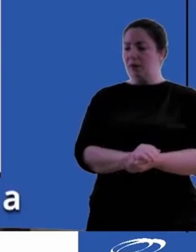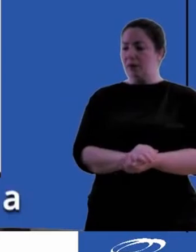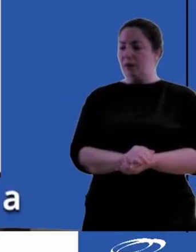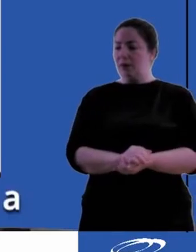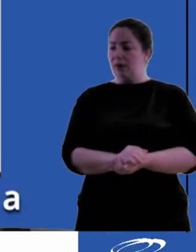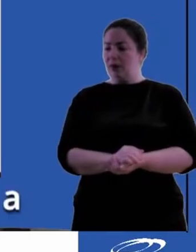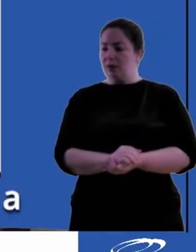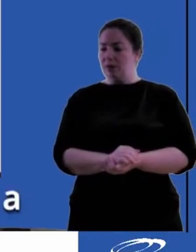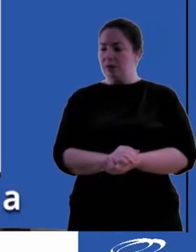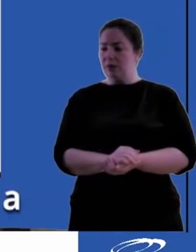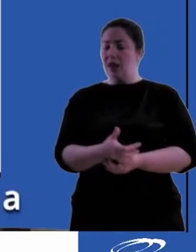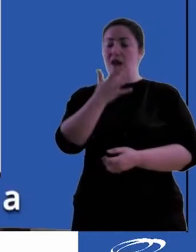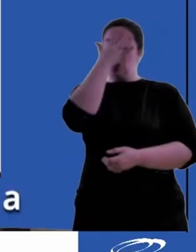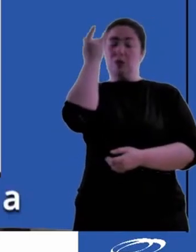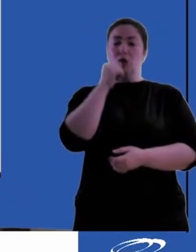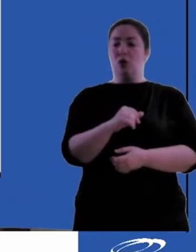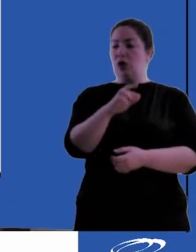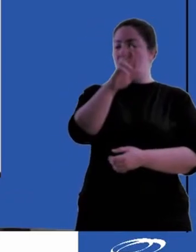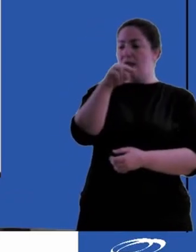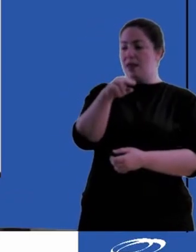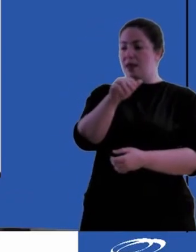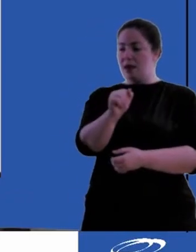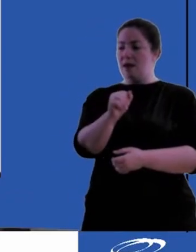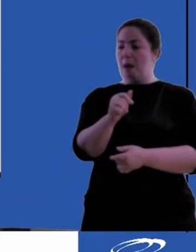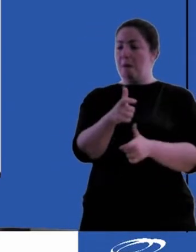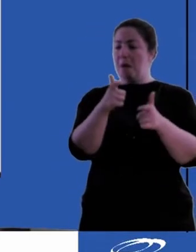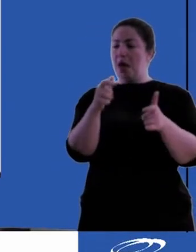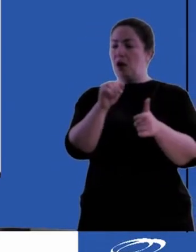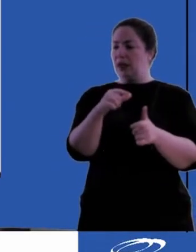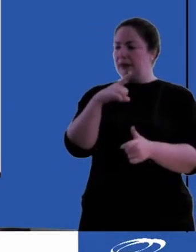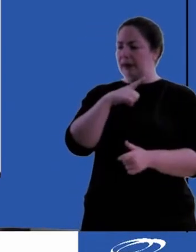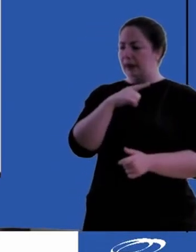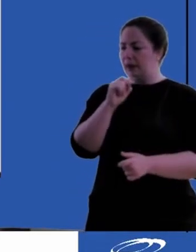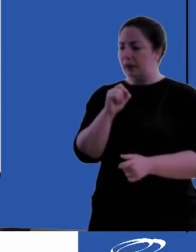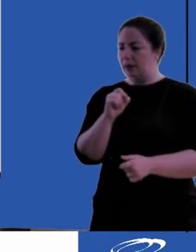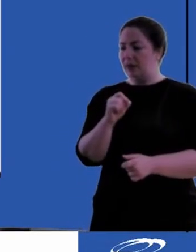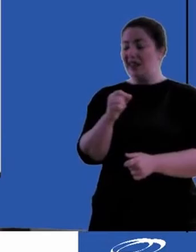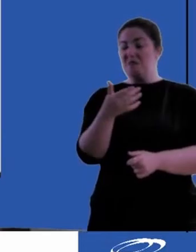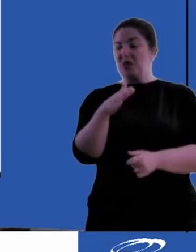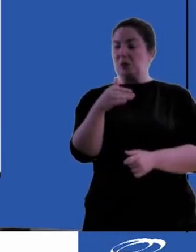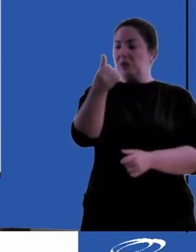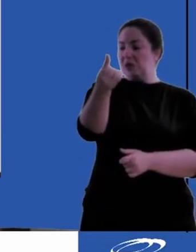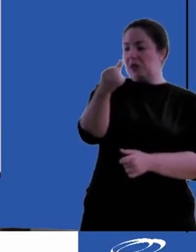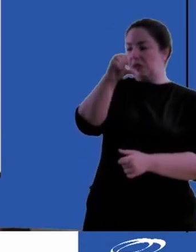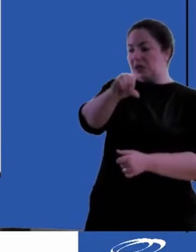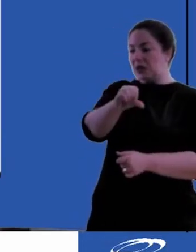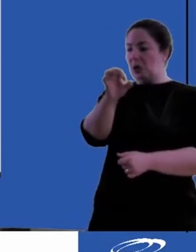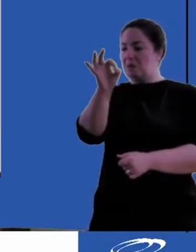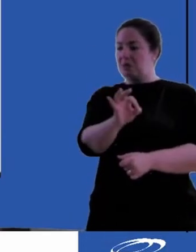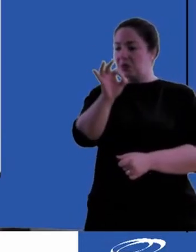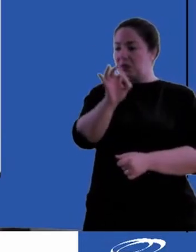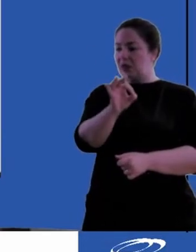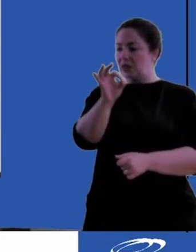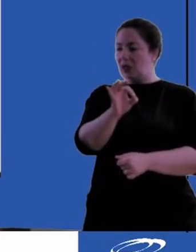all, you always need to do synovial fluid culture. That's very important. It is not perfectly sensitive. In our study, it was about